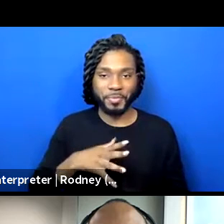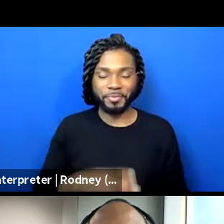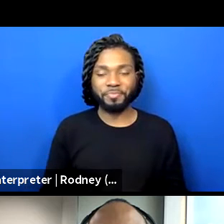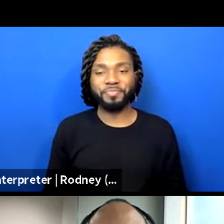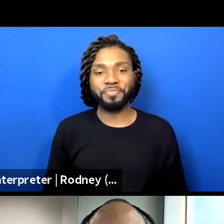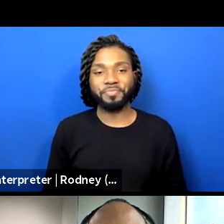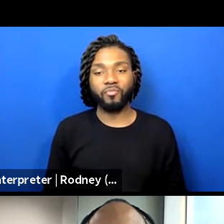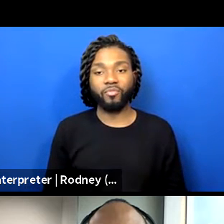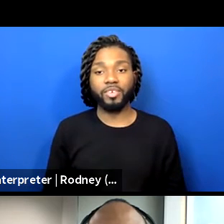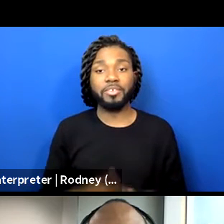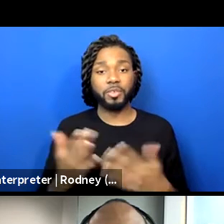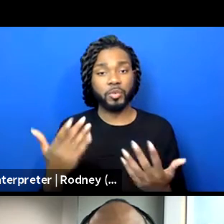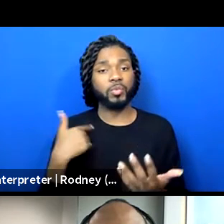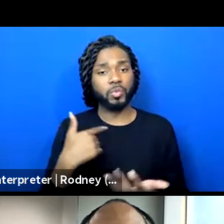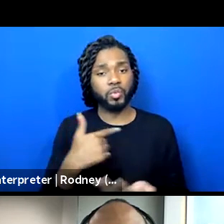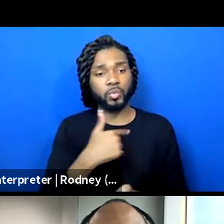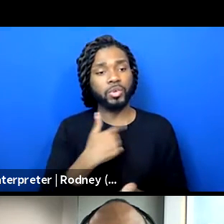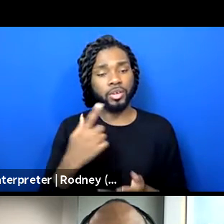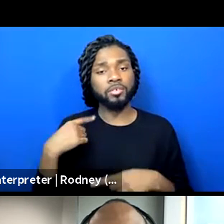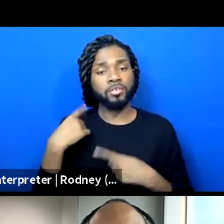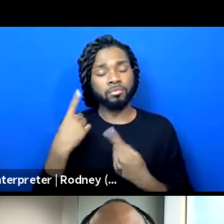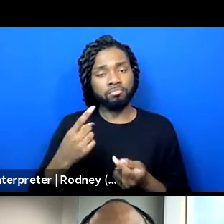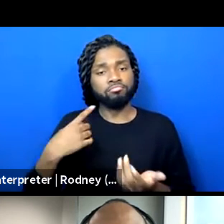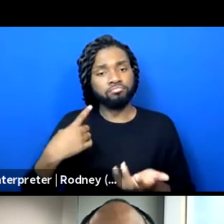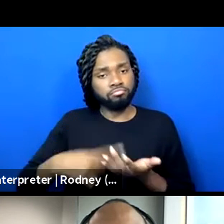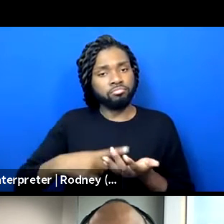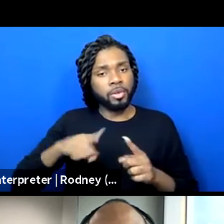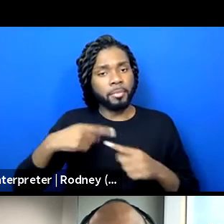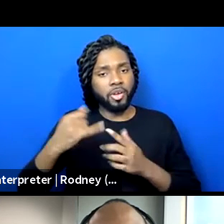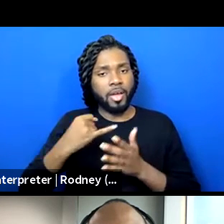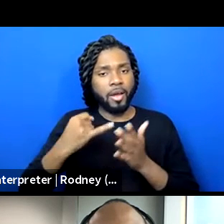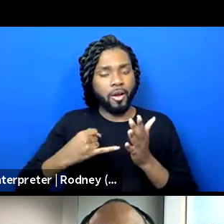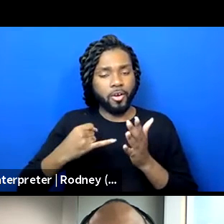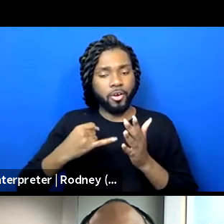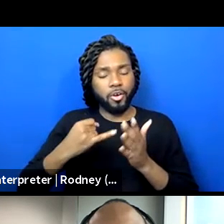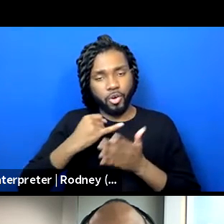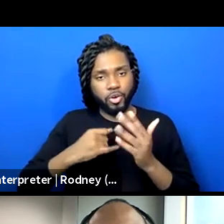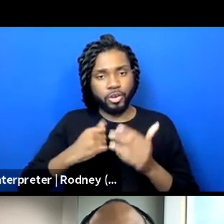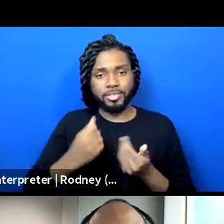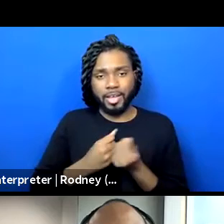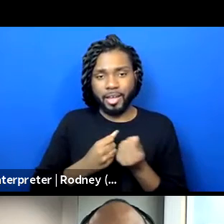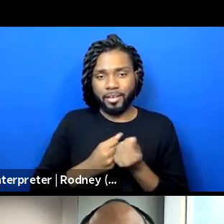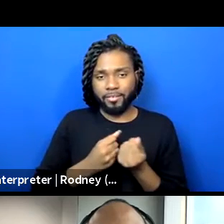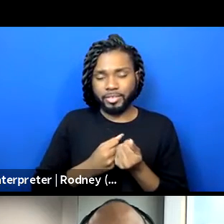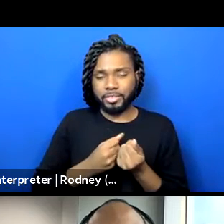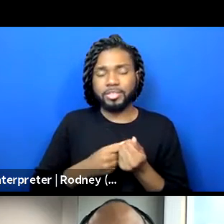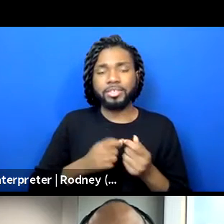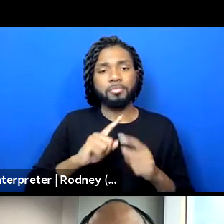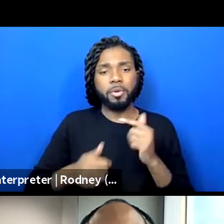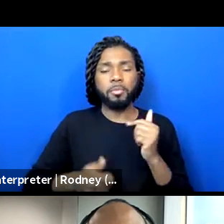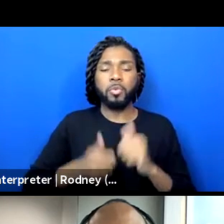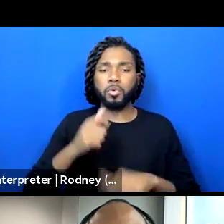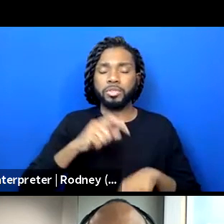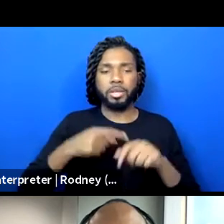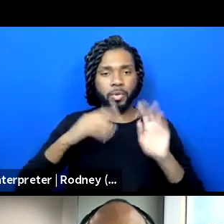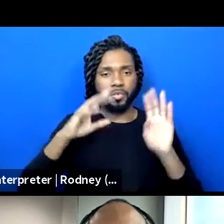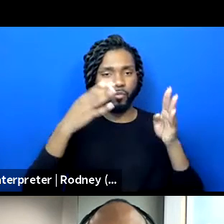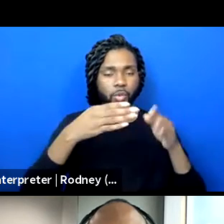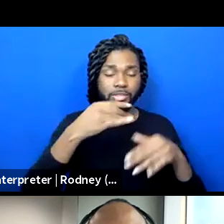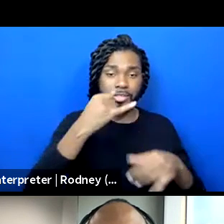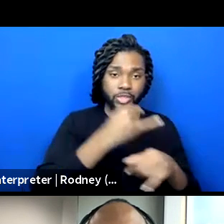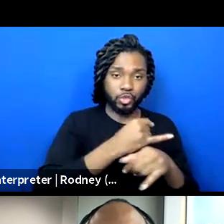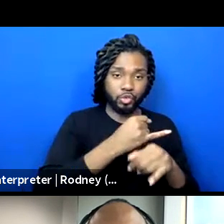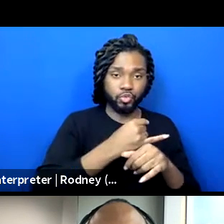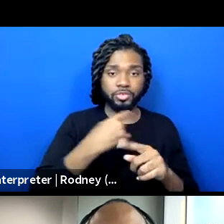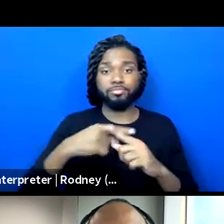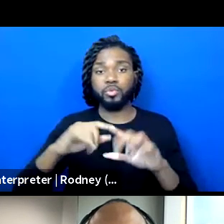So we have stuck to this arts advocacy conversation and kept it largely around like institutions and groups. But from